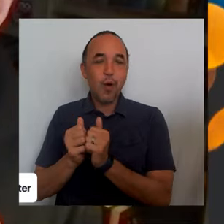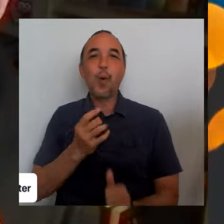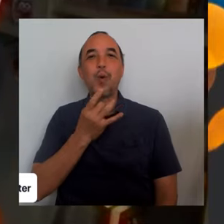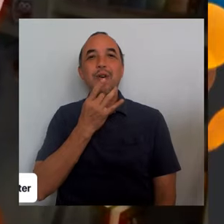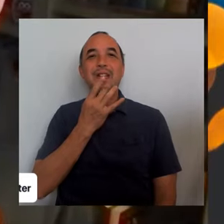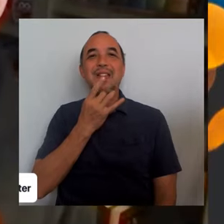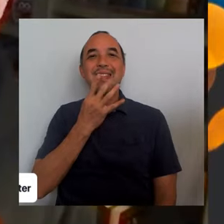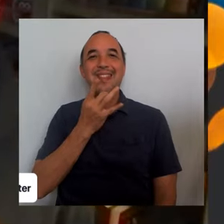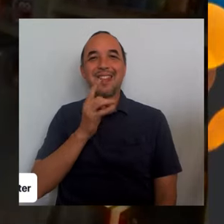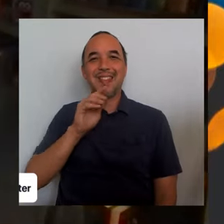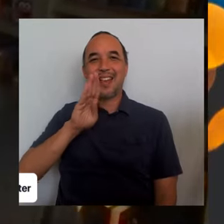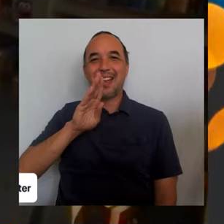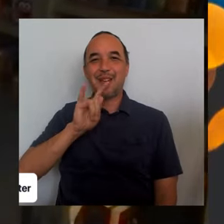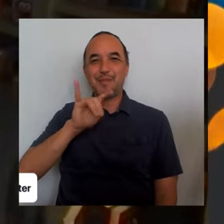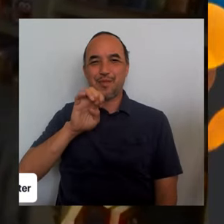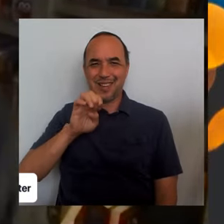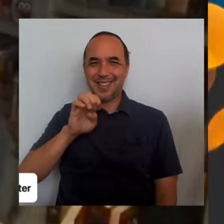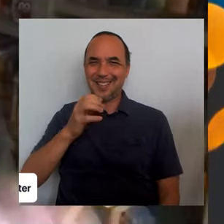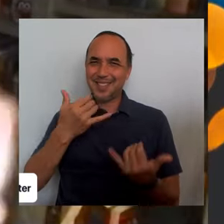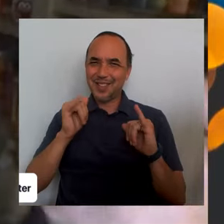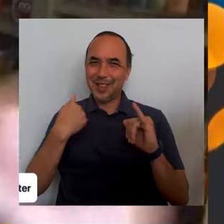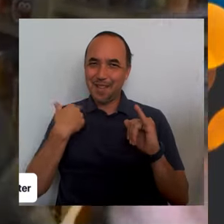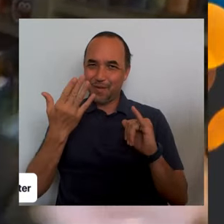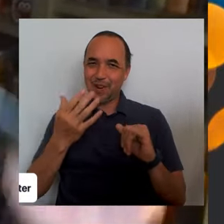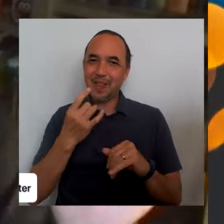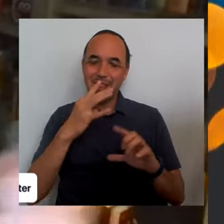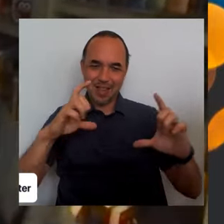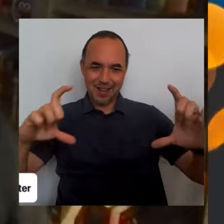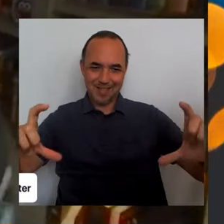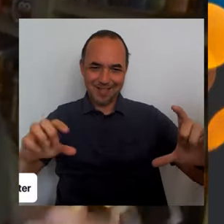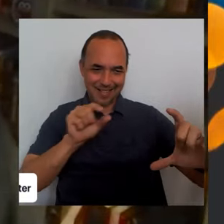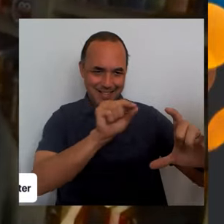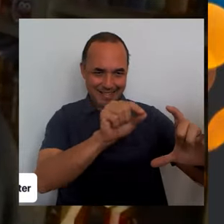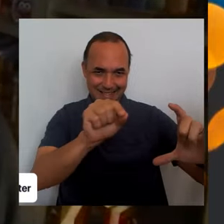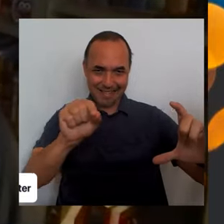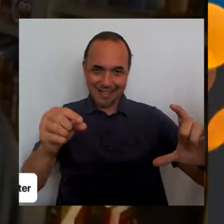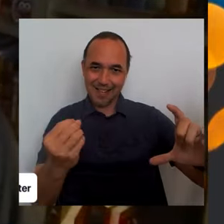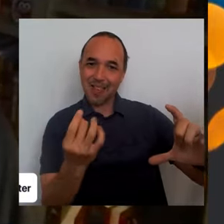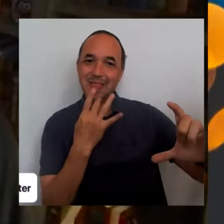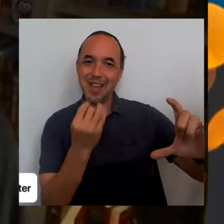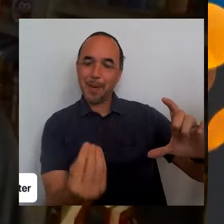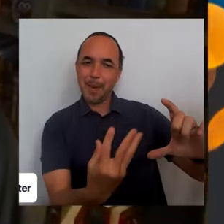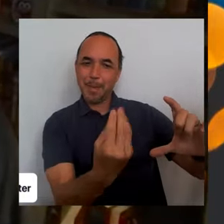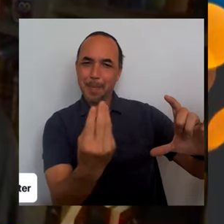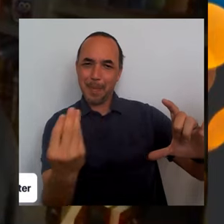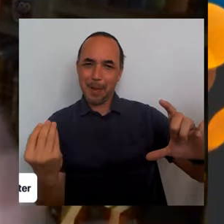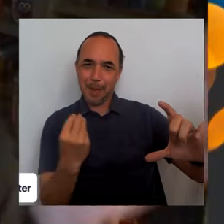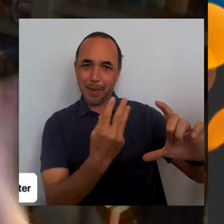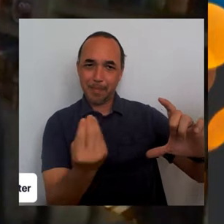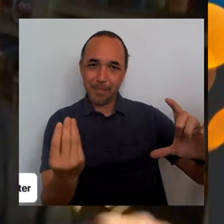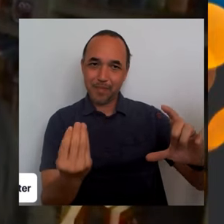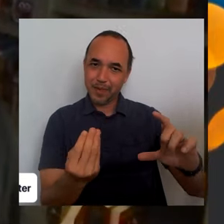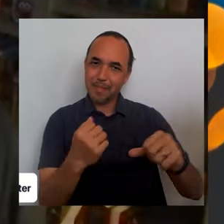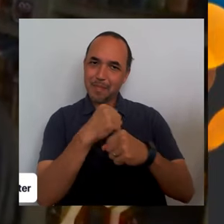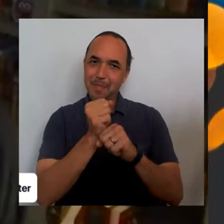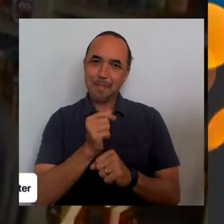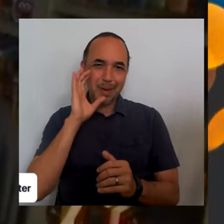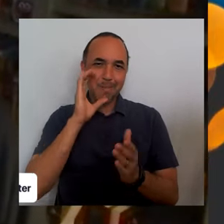just these little pegs; they still sell them today. You put them in these light boards. And you make